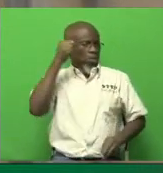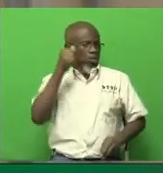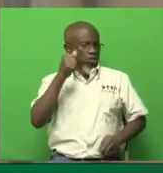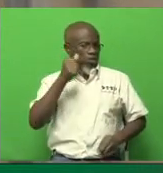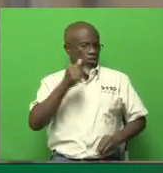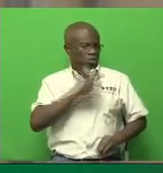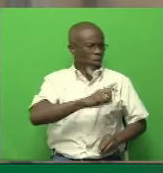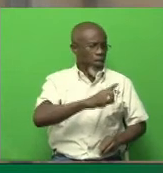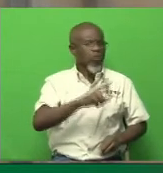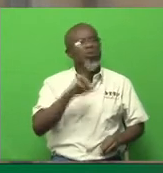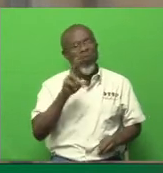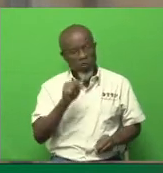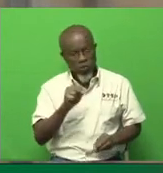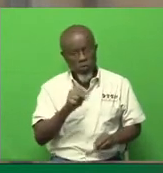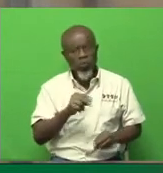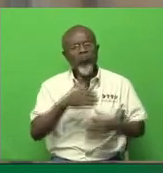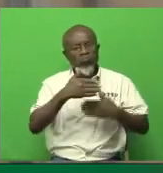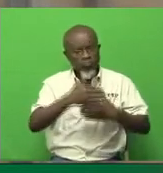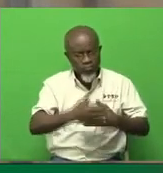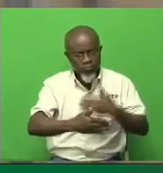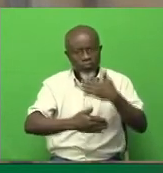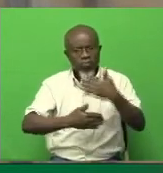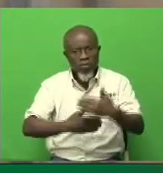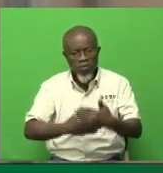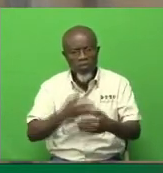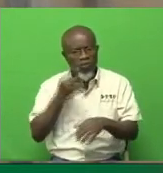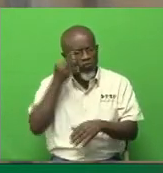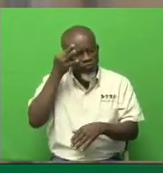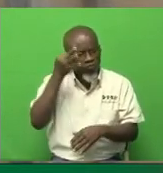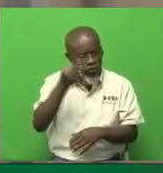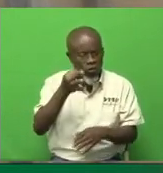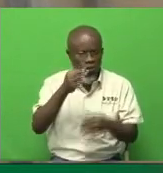future as a country depends on that